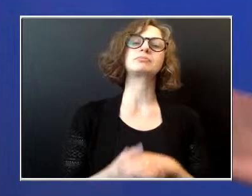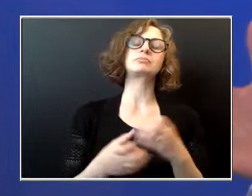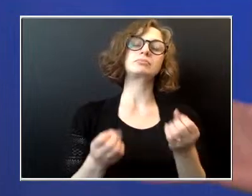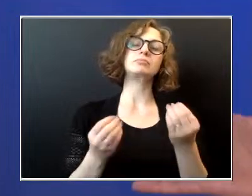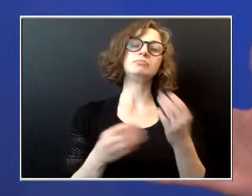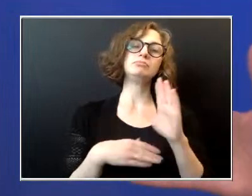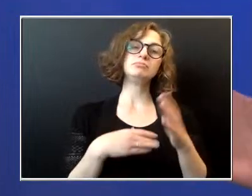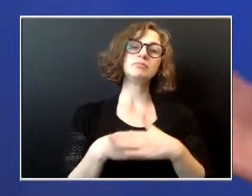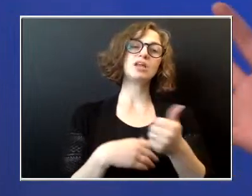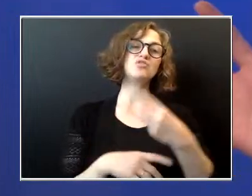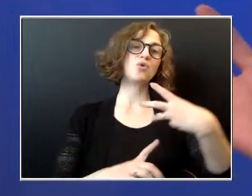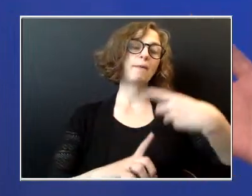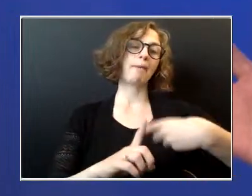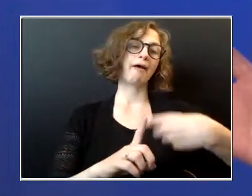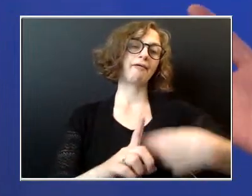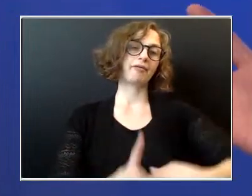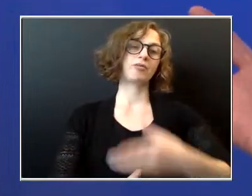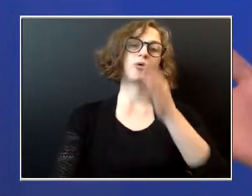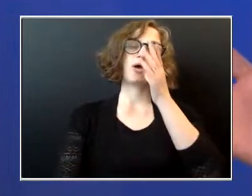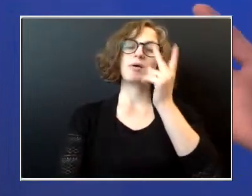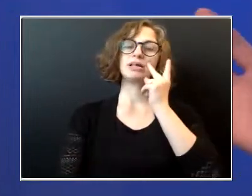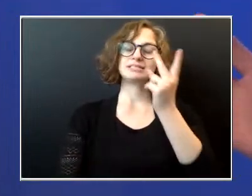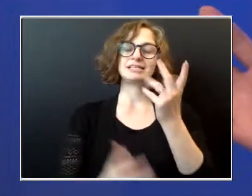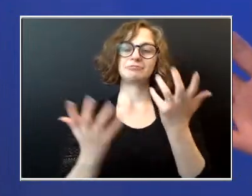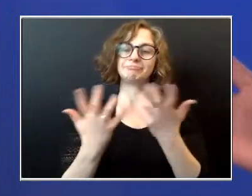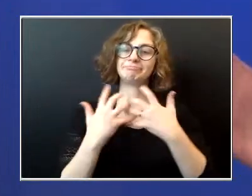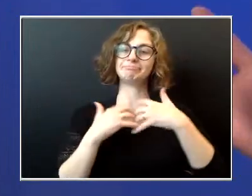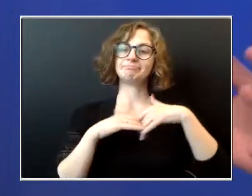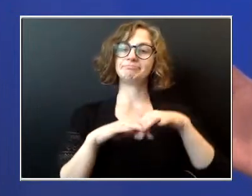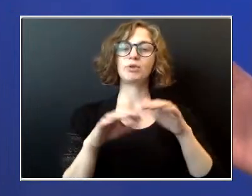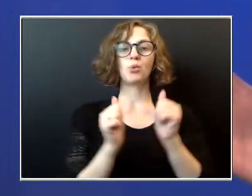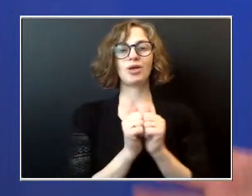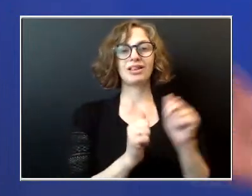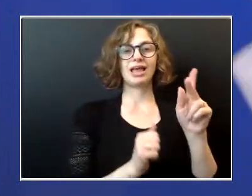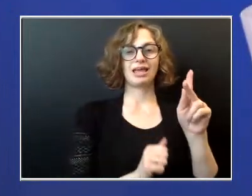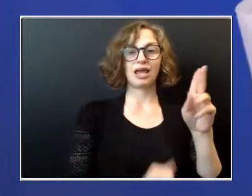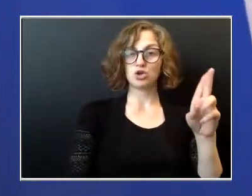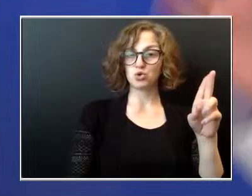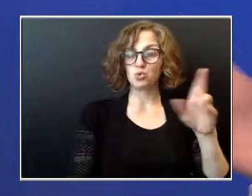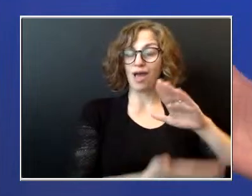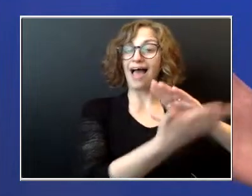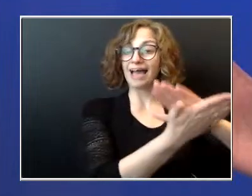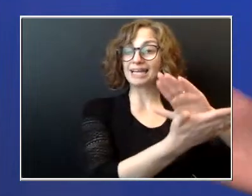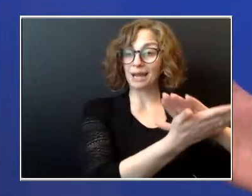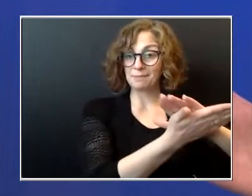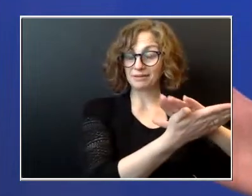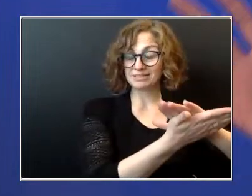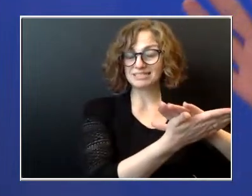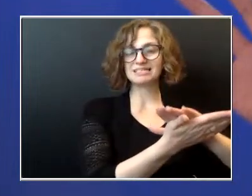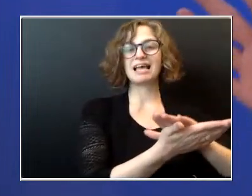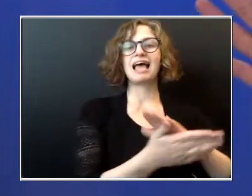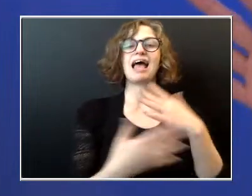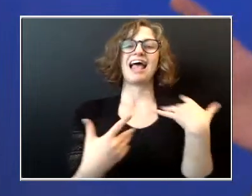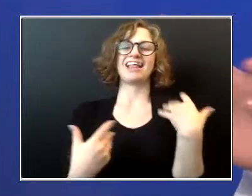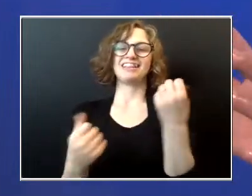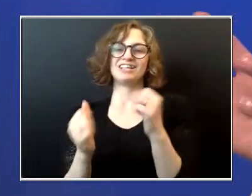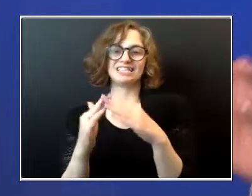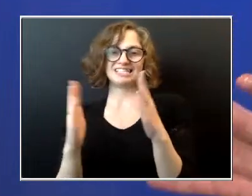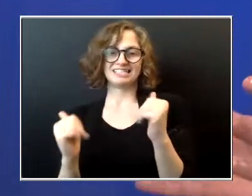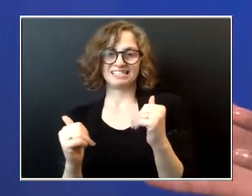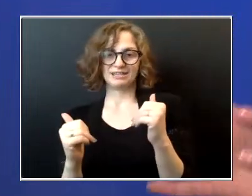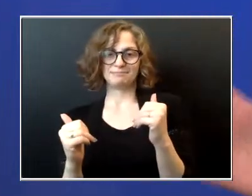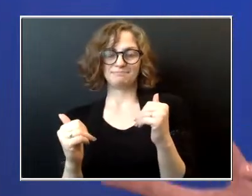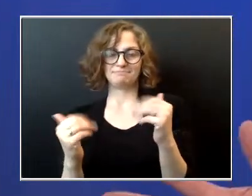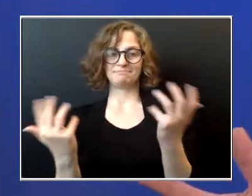an alignment of sorts between the KU, the academic portion of it, and then the health system portion, to bring